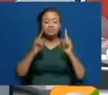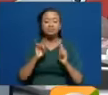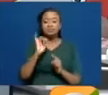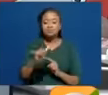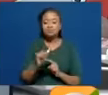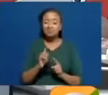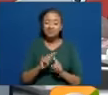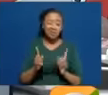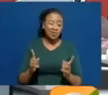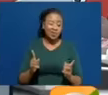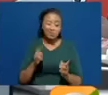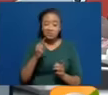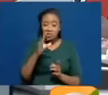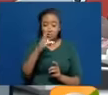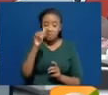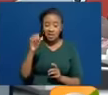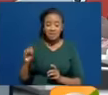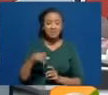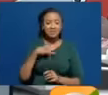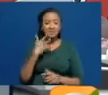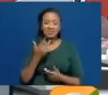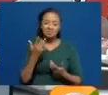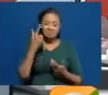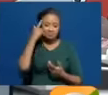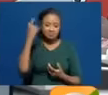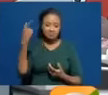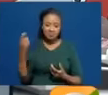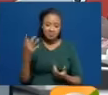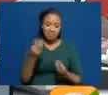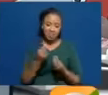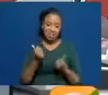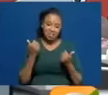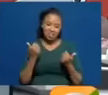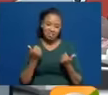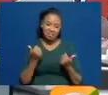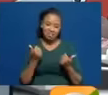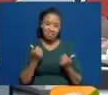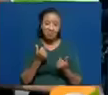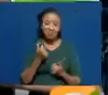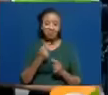was widely considered a cabinet-level appointment. Chemtai Goyin has more.